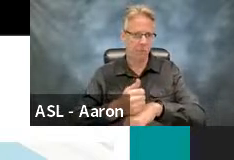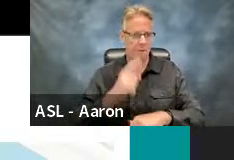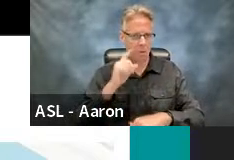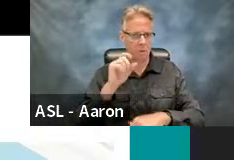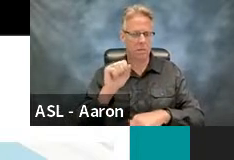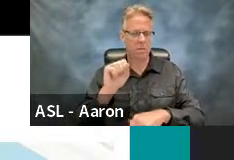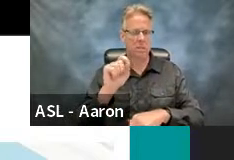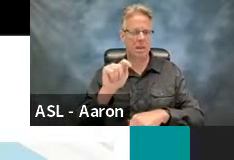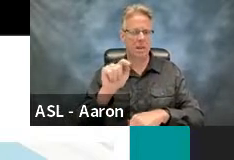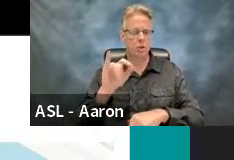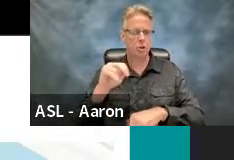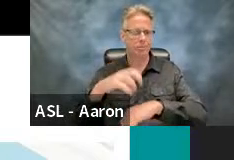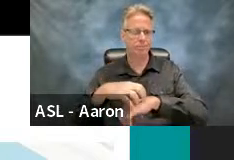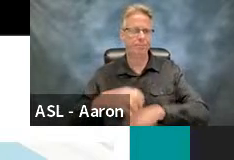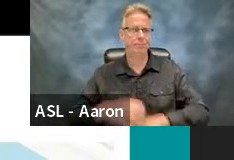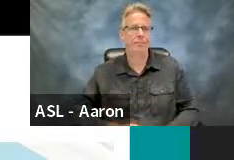stations.